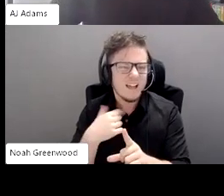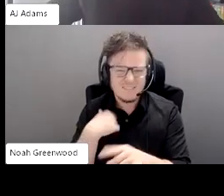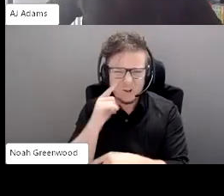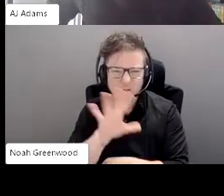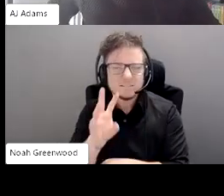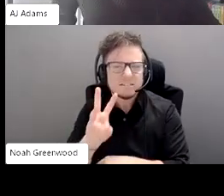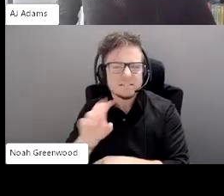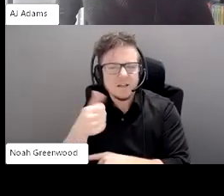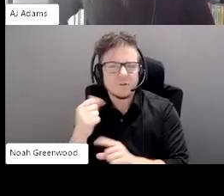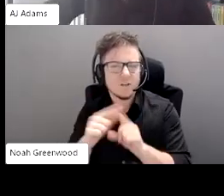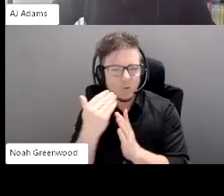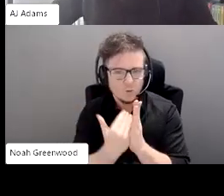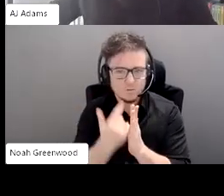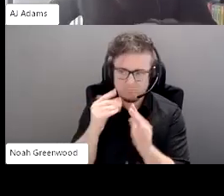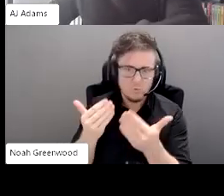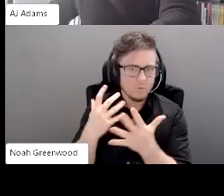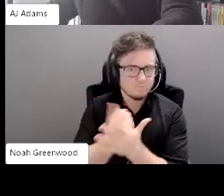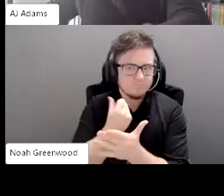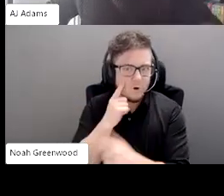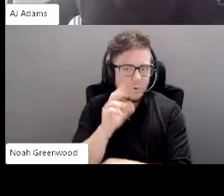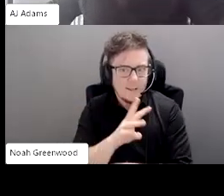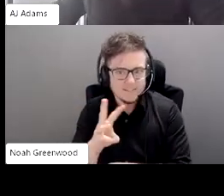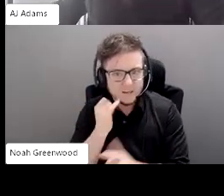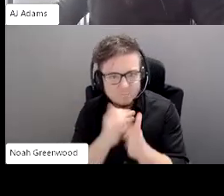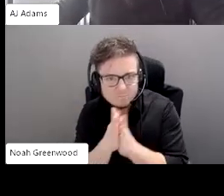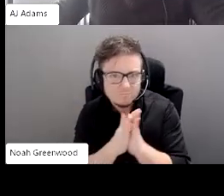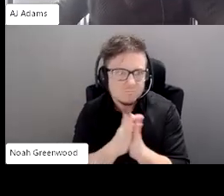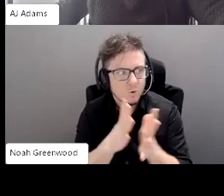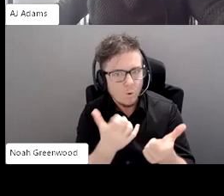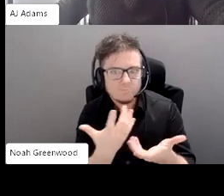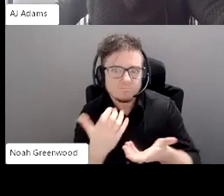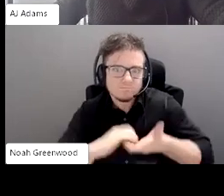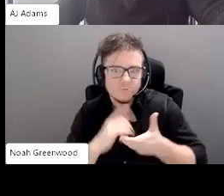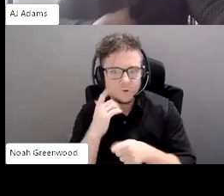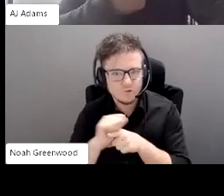So take a look at our website if you're interested in bringing Egale on for training.